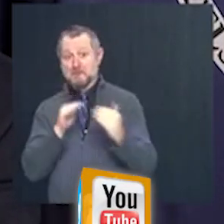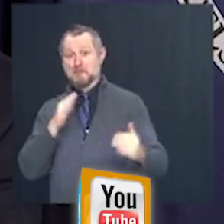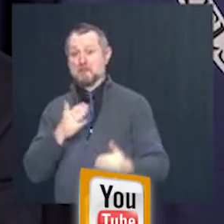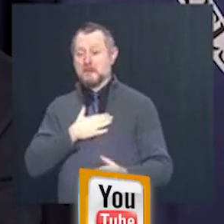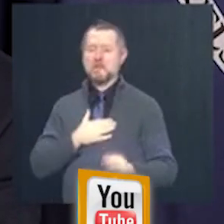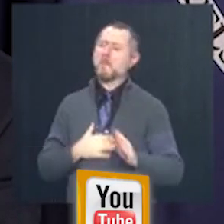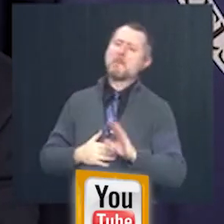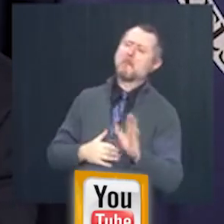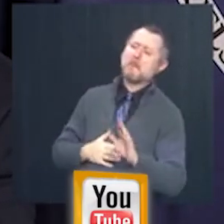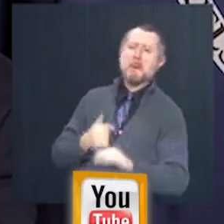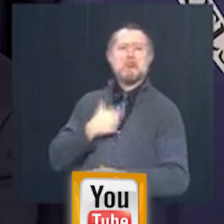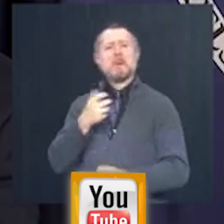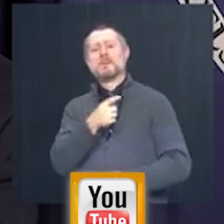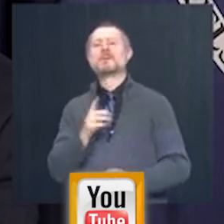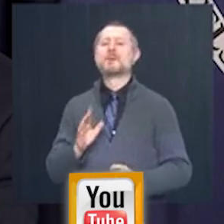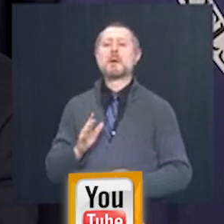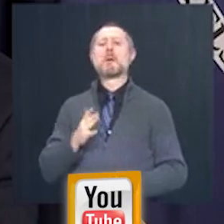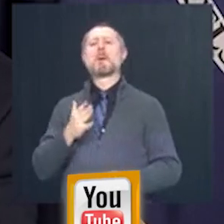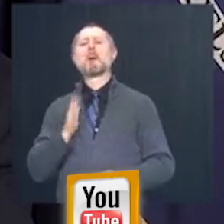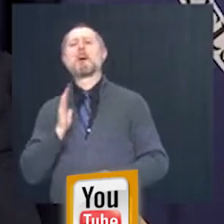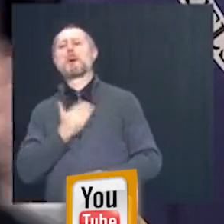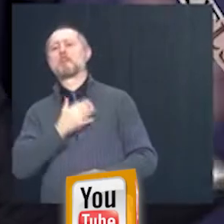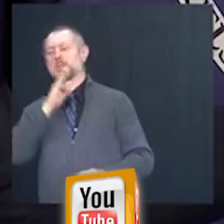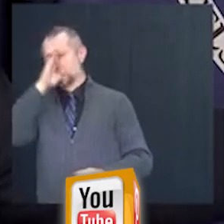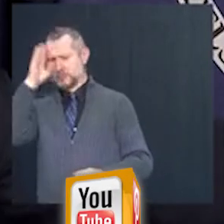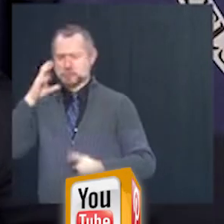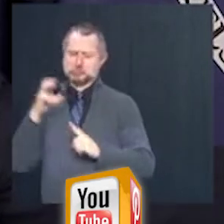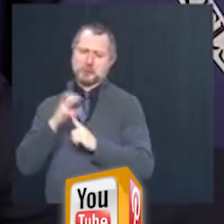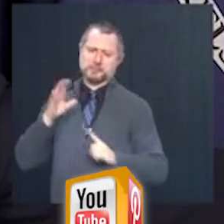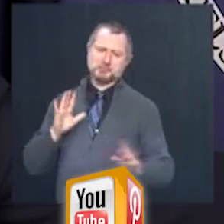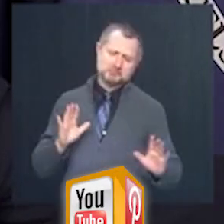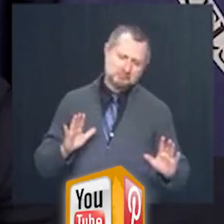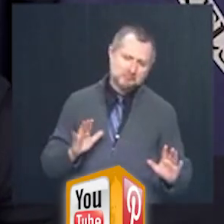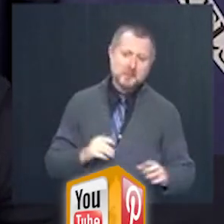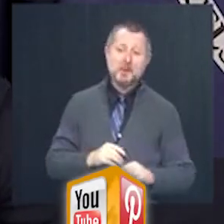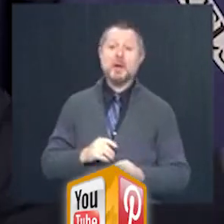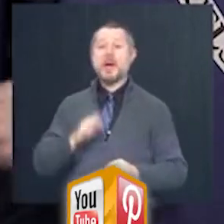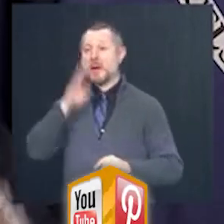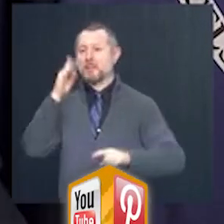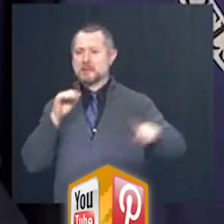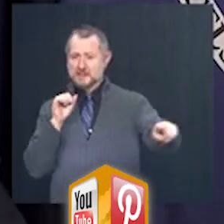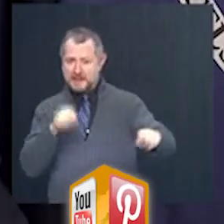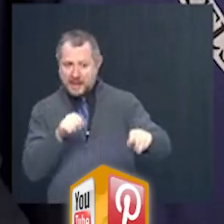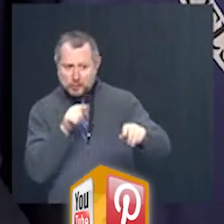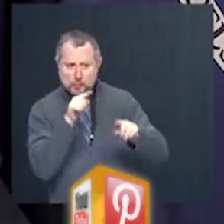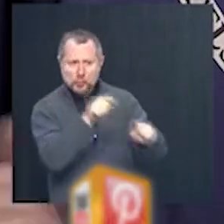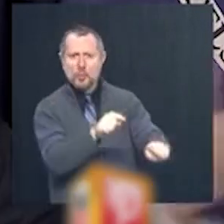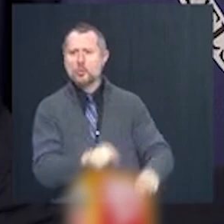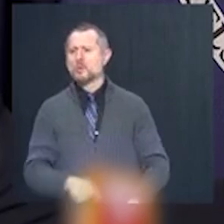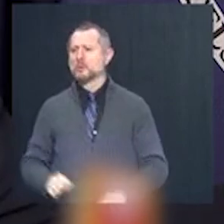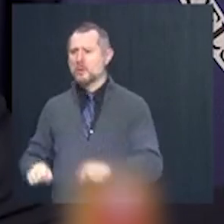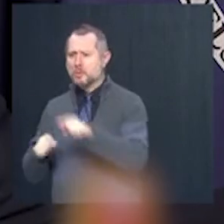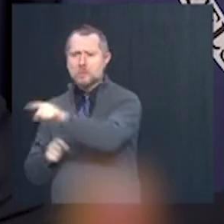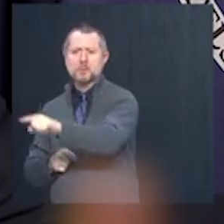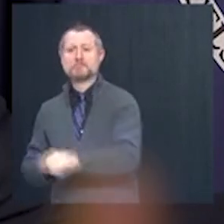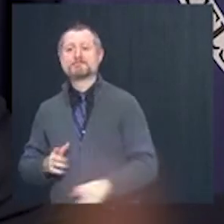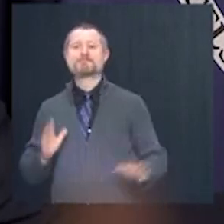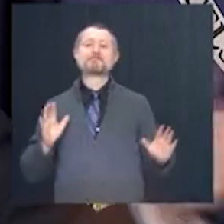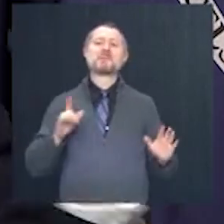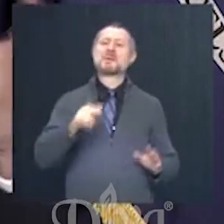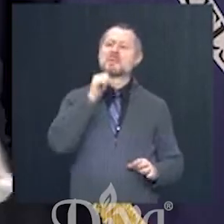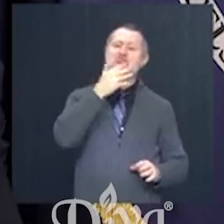She thinks it is, but it's not. Take you to Howard's hospital. It's not as good as my hospital, but it's not